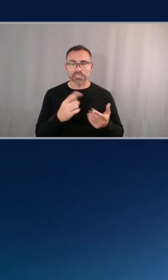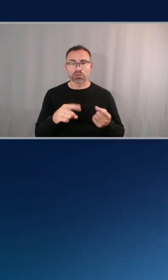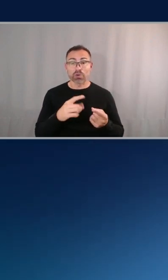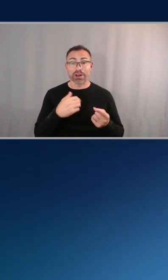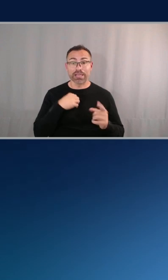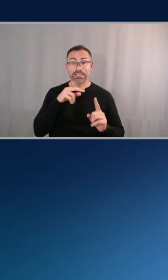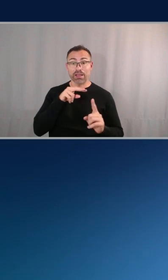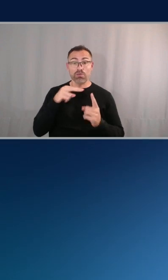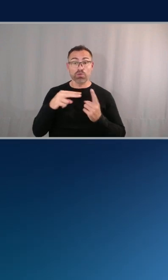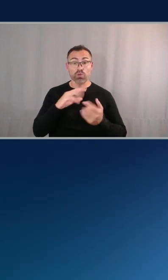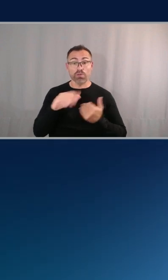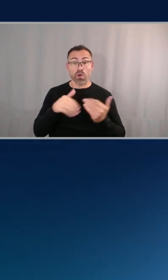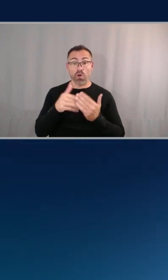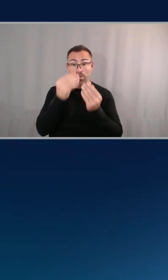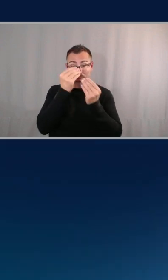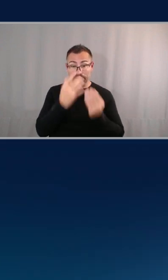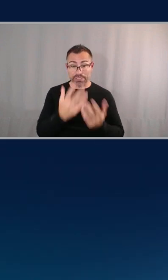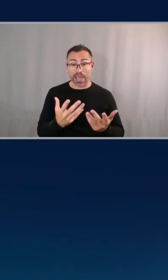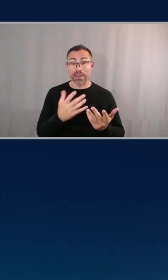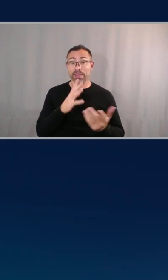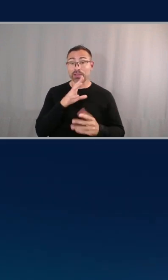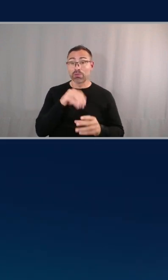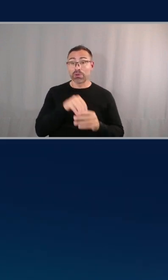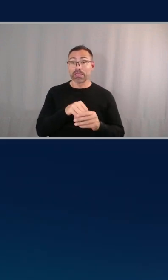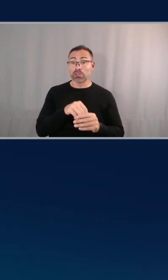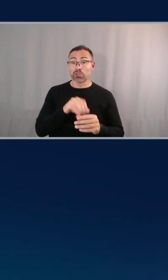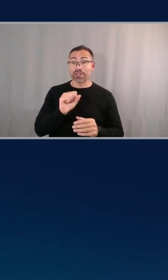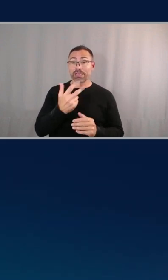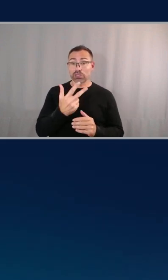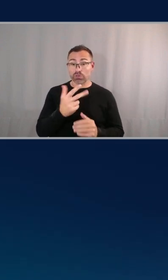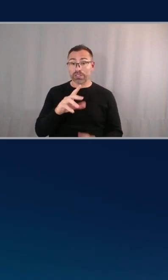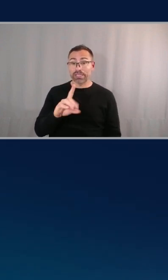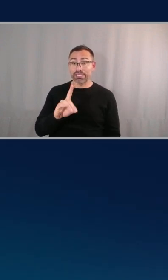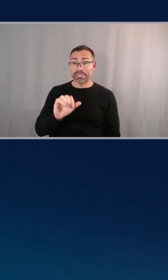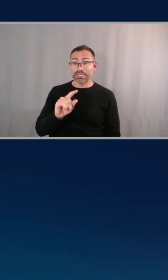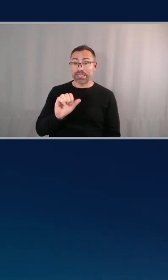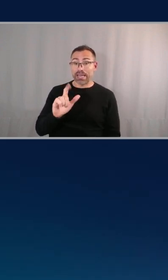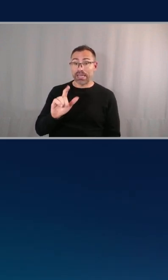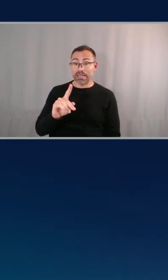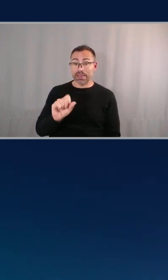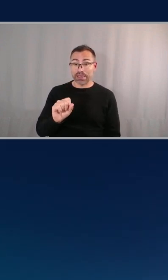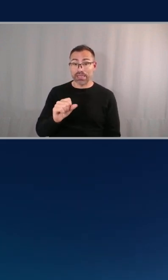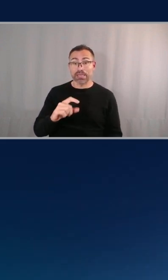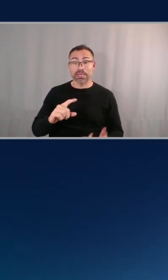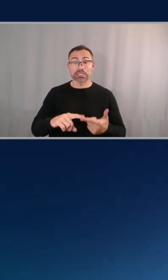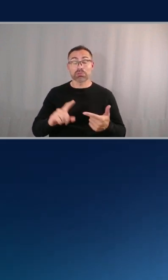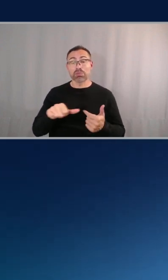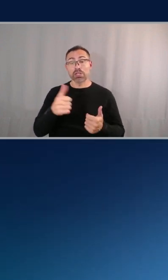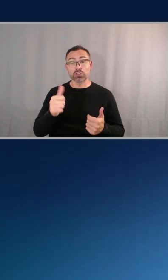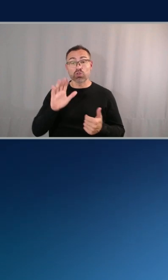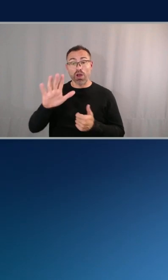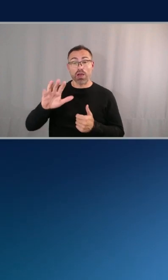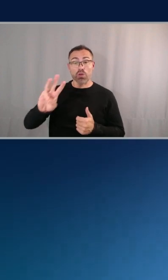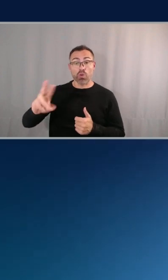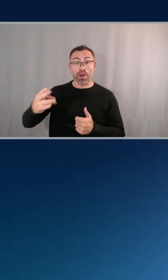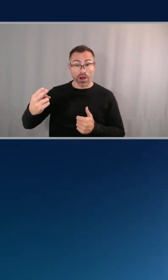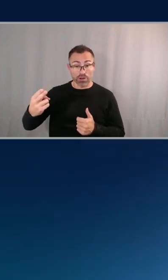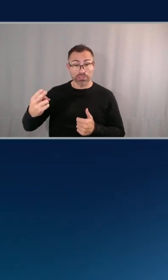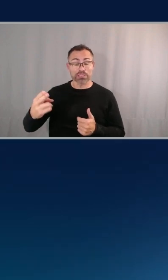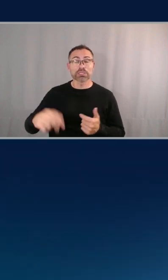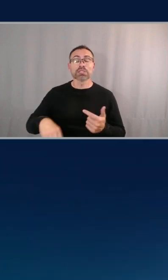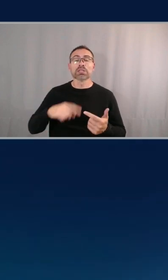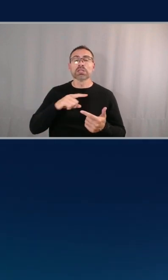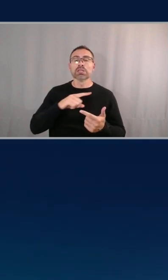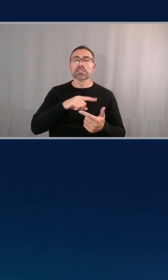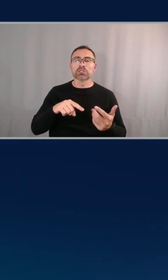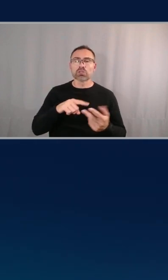of all of the data that's in your S3 data lakes as well as your Redshift data warehouses. And so from that